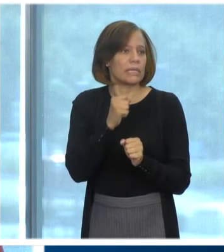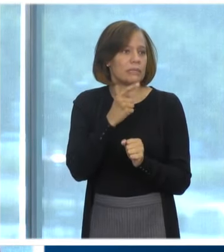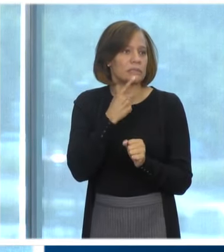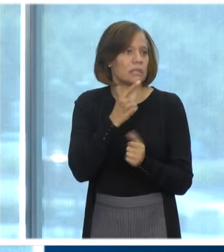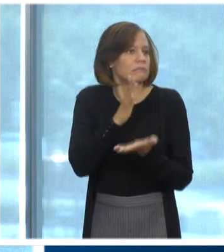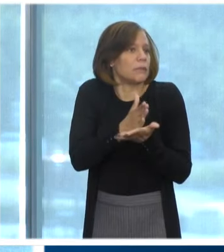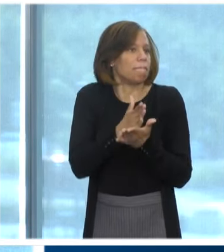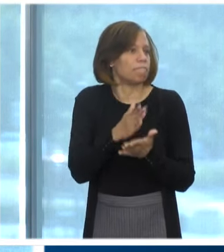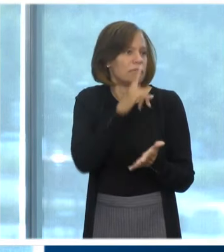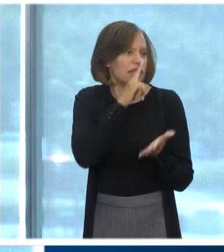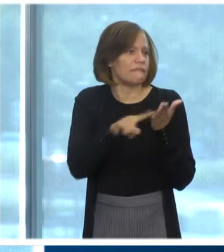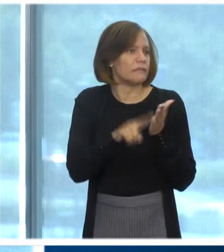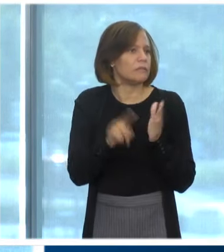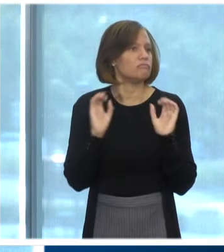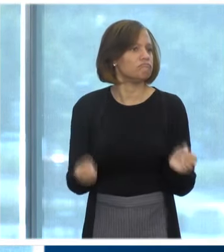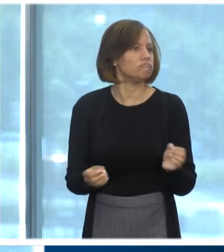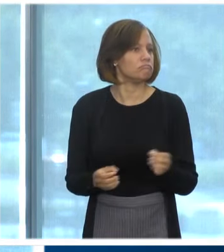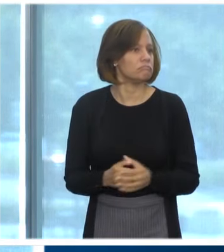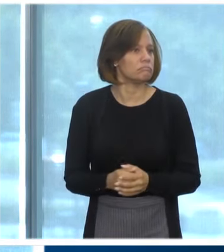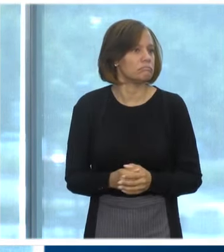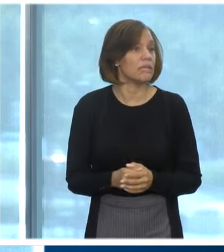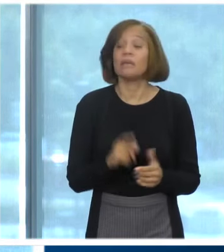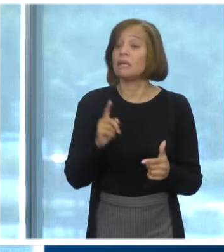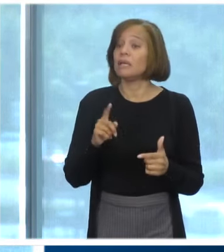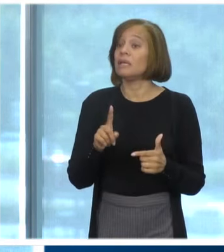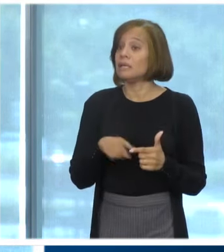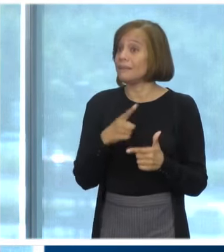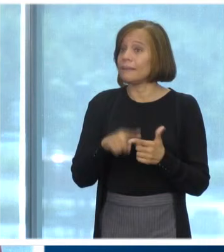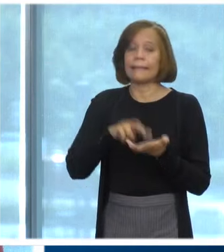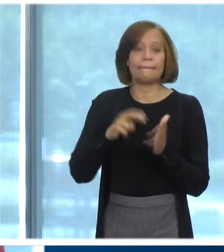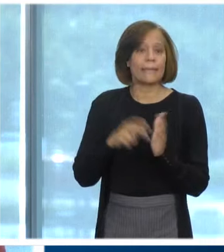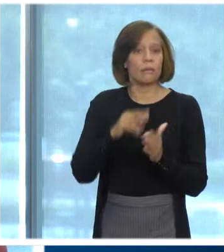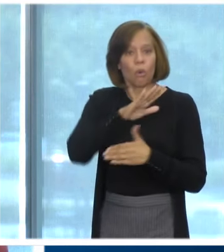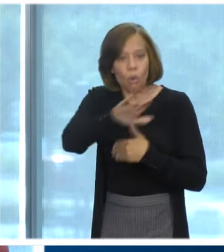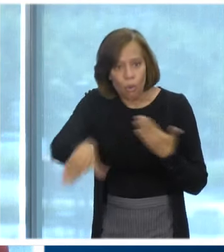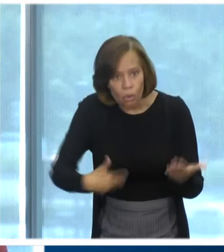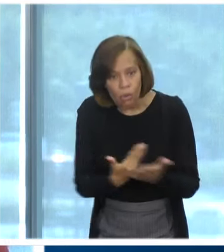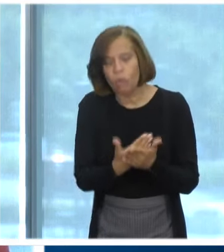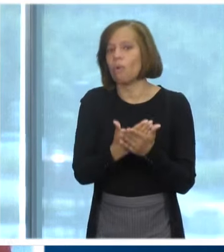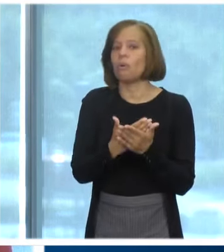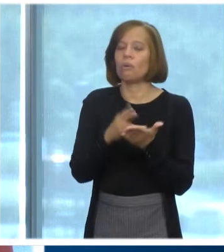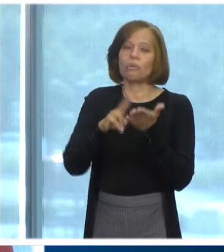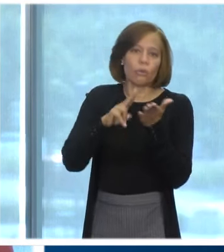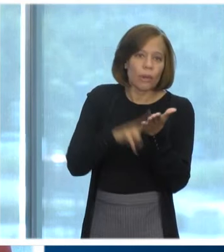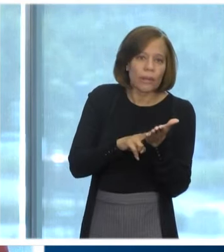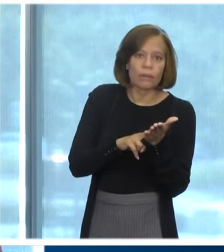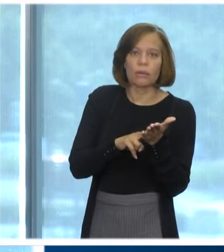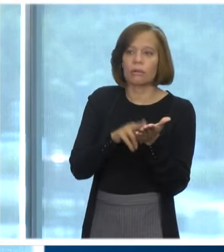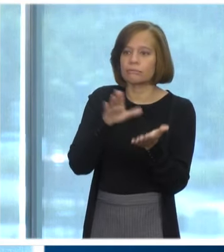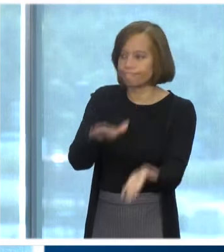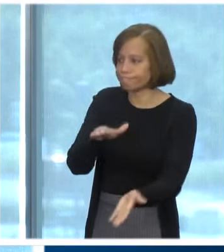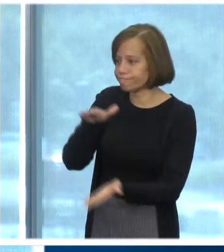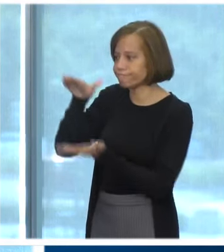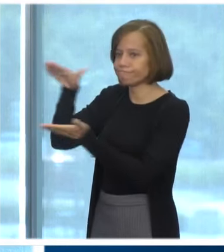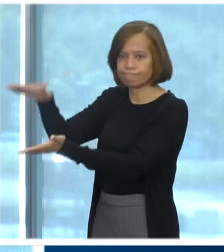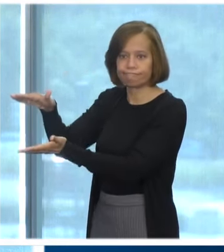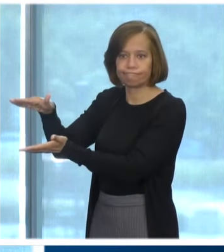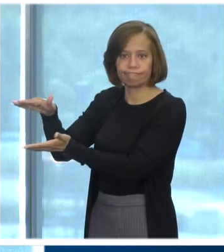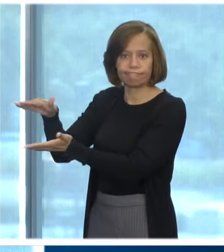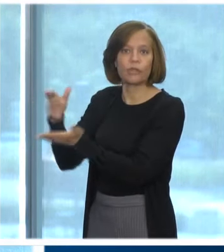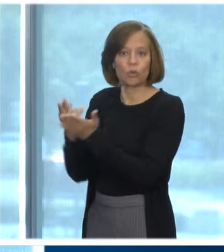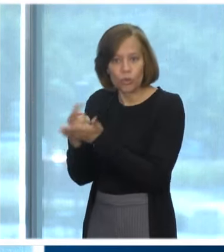which point he or she would be entitled to the entire file that we had already reviewed, and that she or she would be entitled to take time